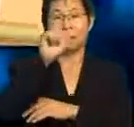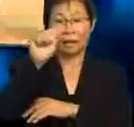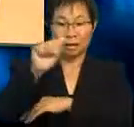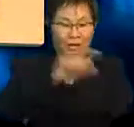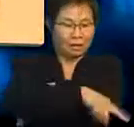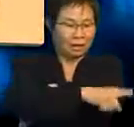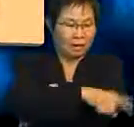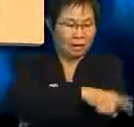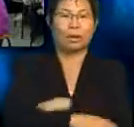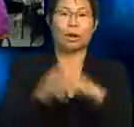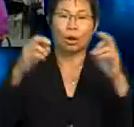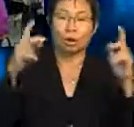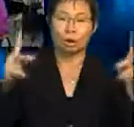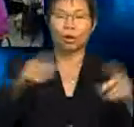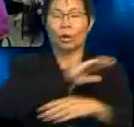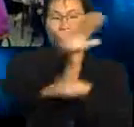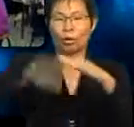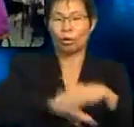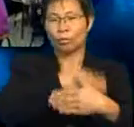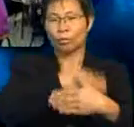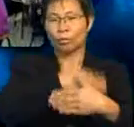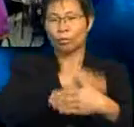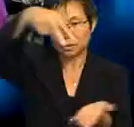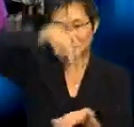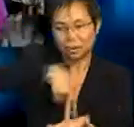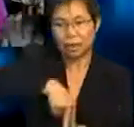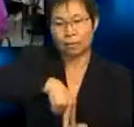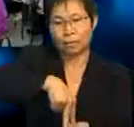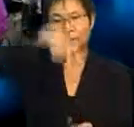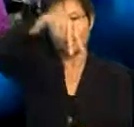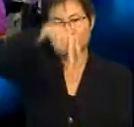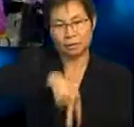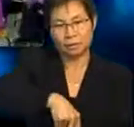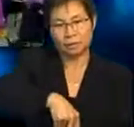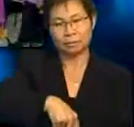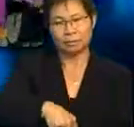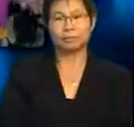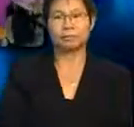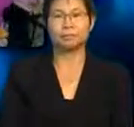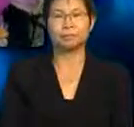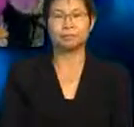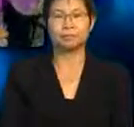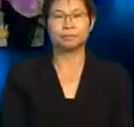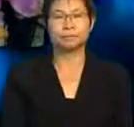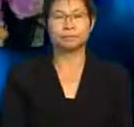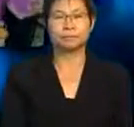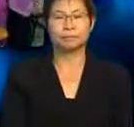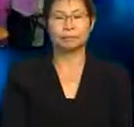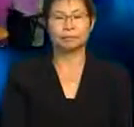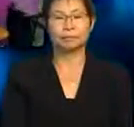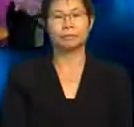And a tail. Okay, now I want all of you to stand up. Stand up.